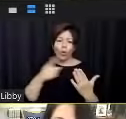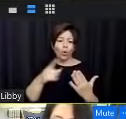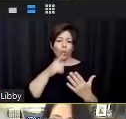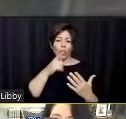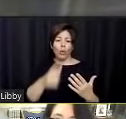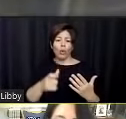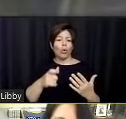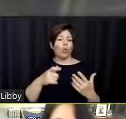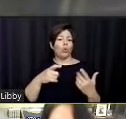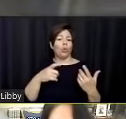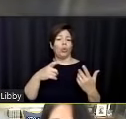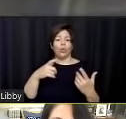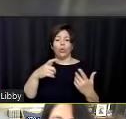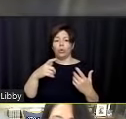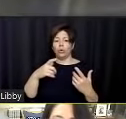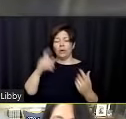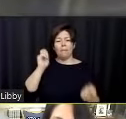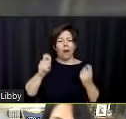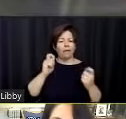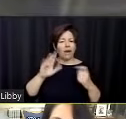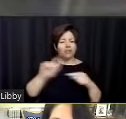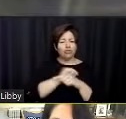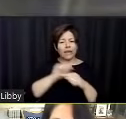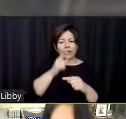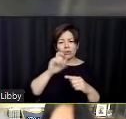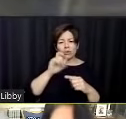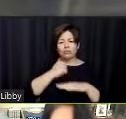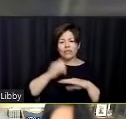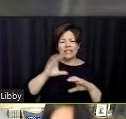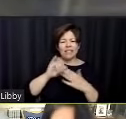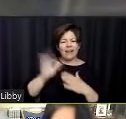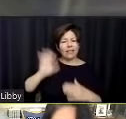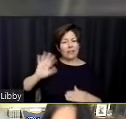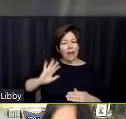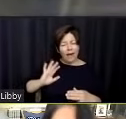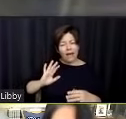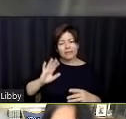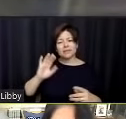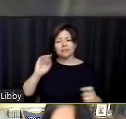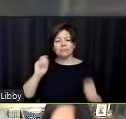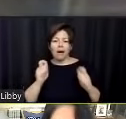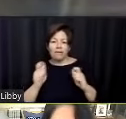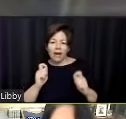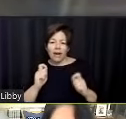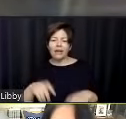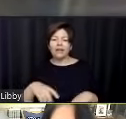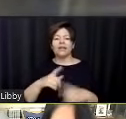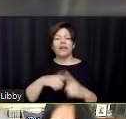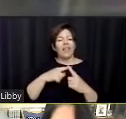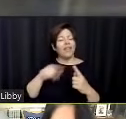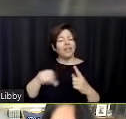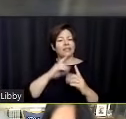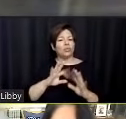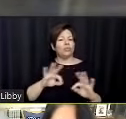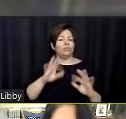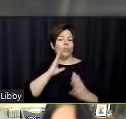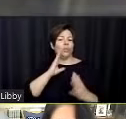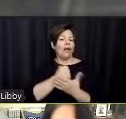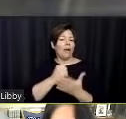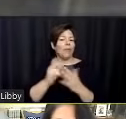trainings that they did in the past, modified them, and did whatever it takes to make sure that this is meaningful for the folks